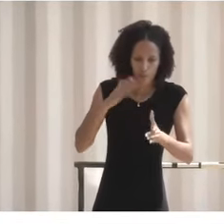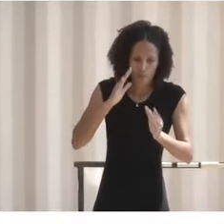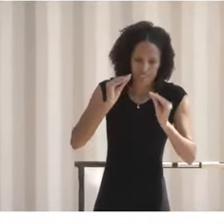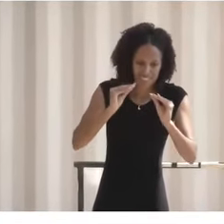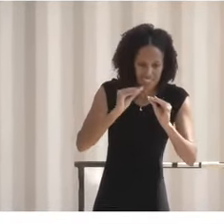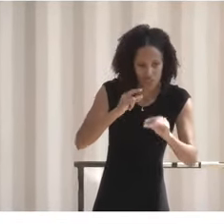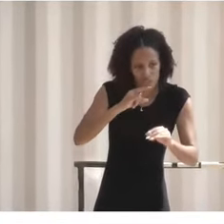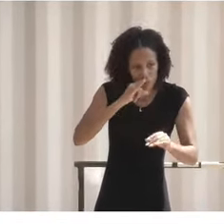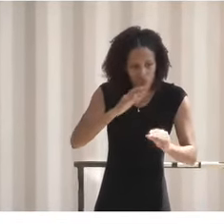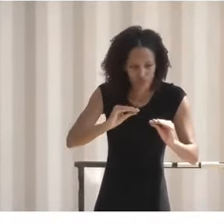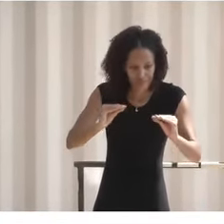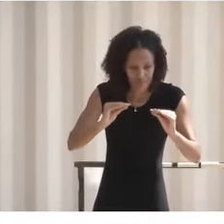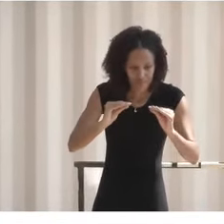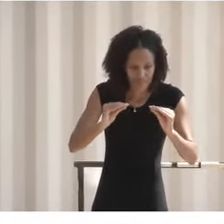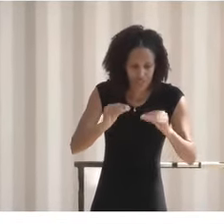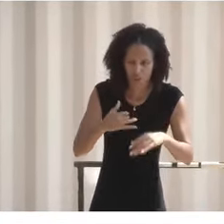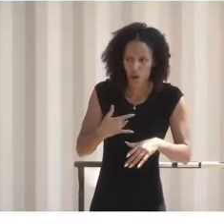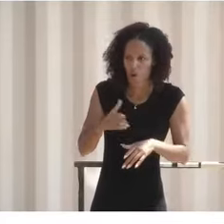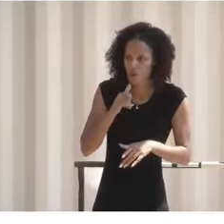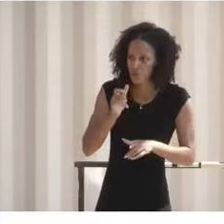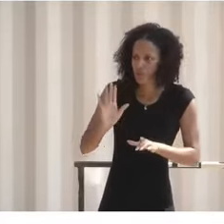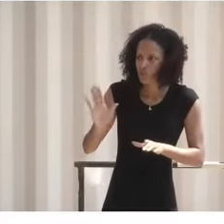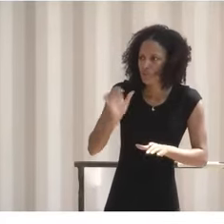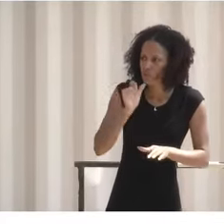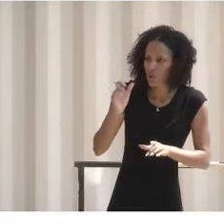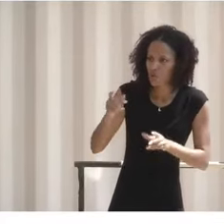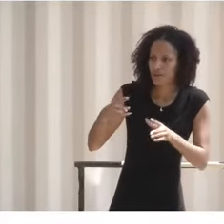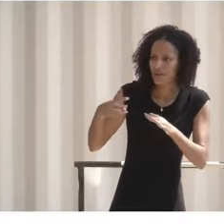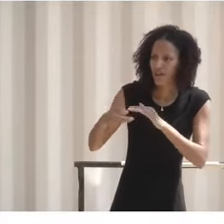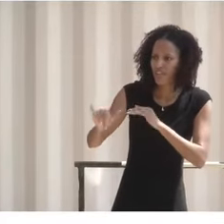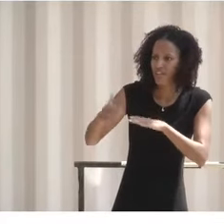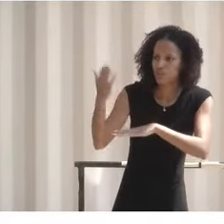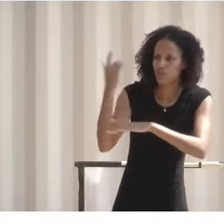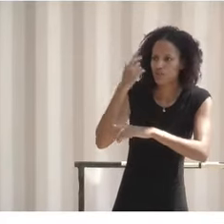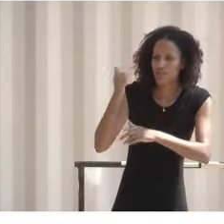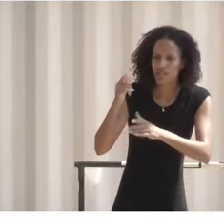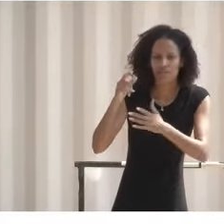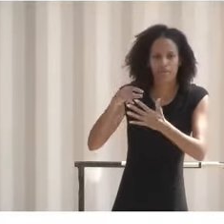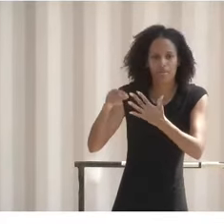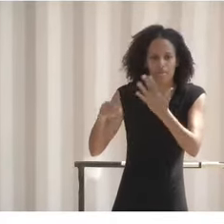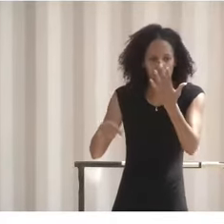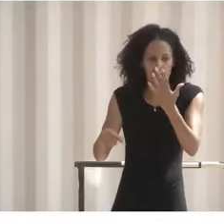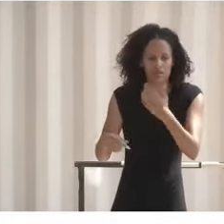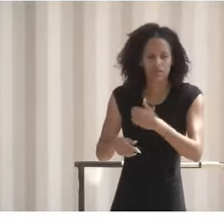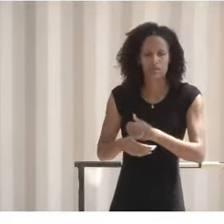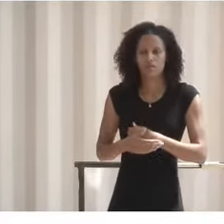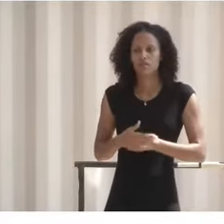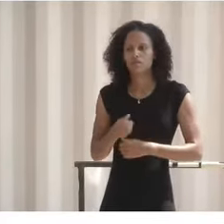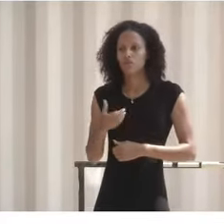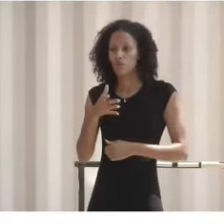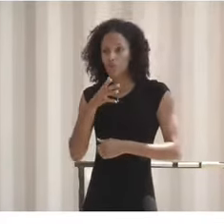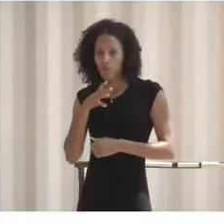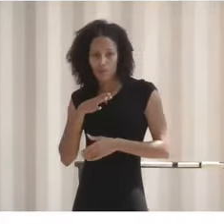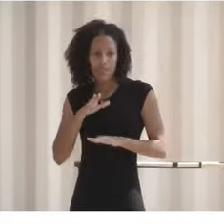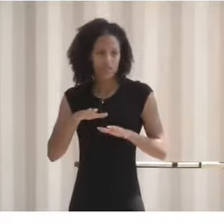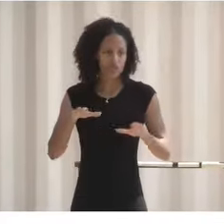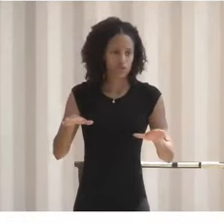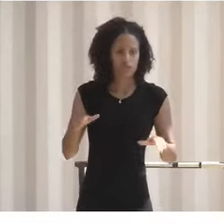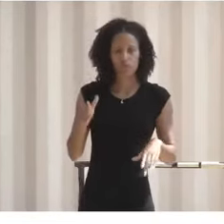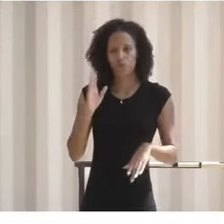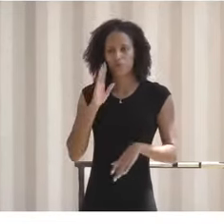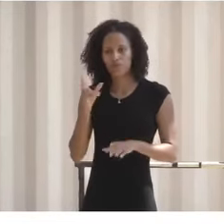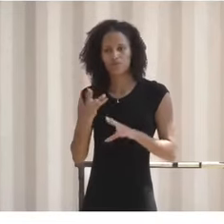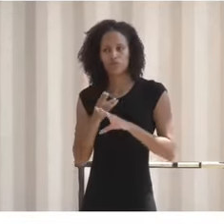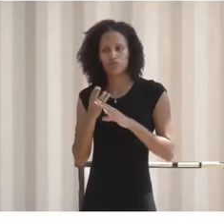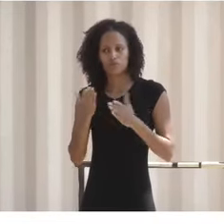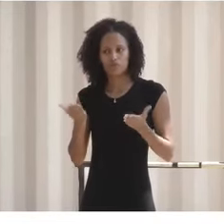example, don't go and cut that tree because of X, Y, Z. And also, we use women and children in Mara as